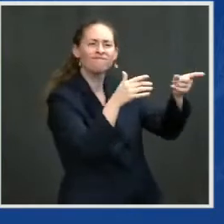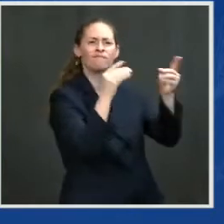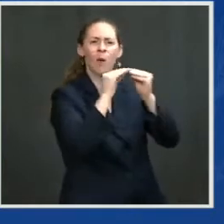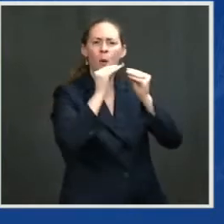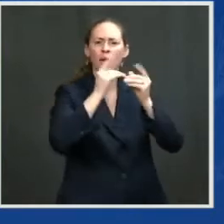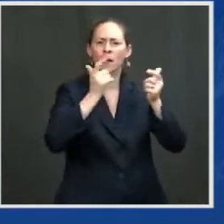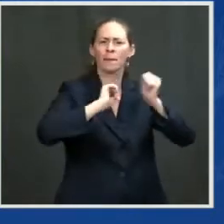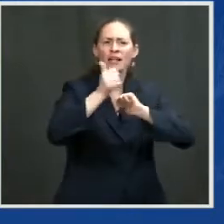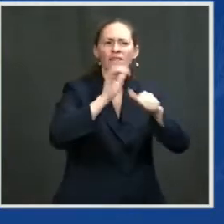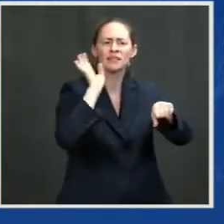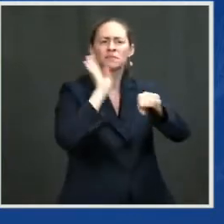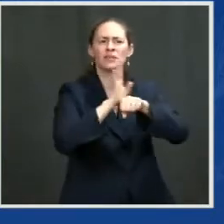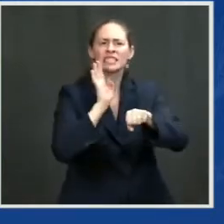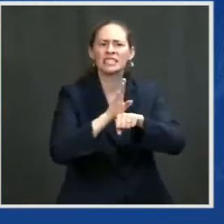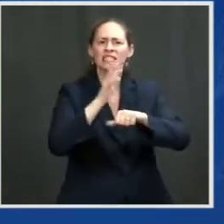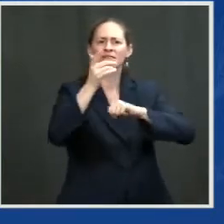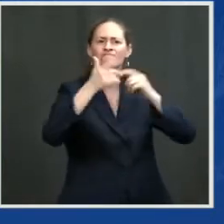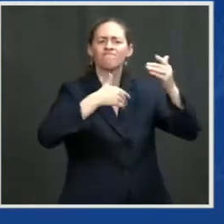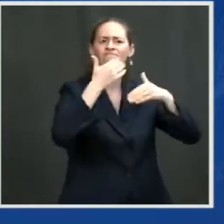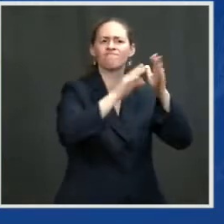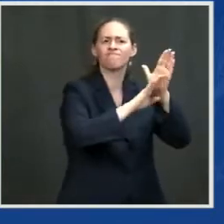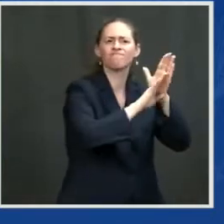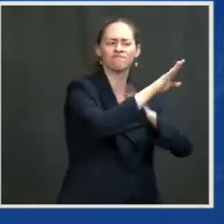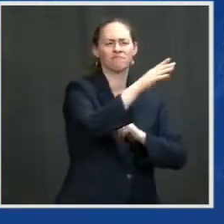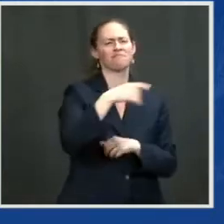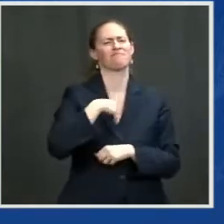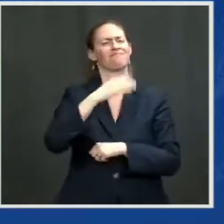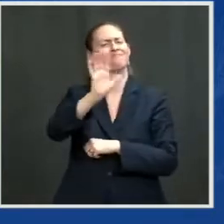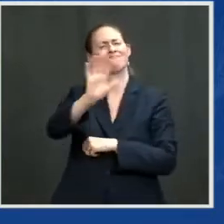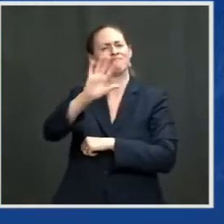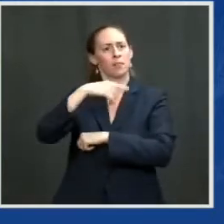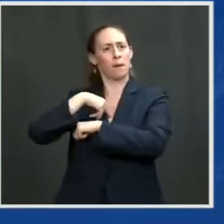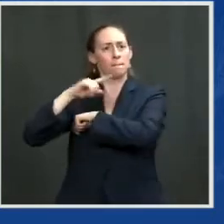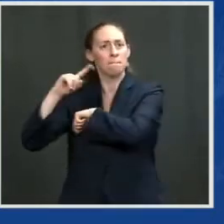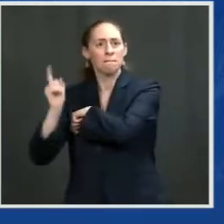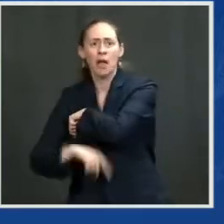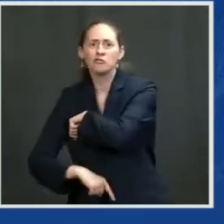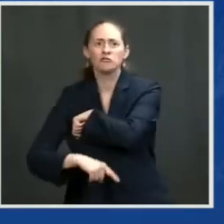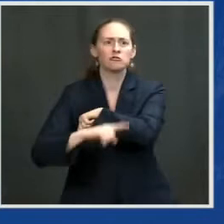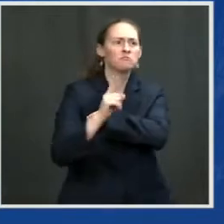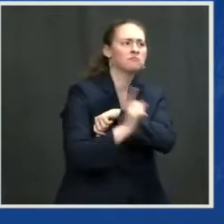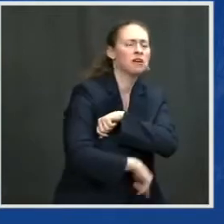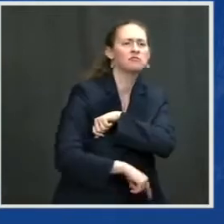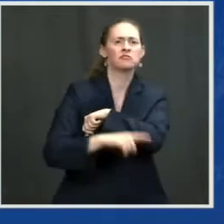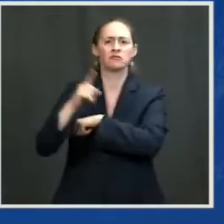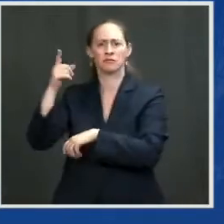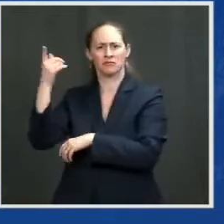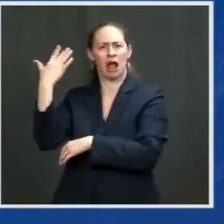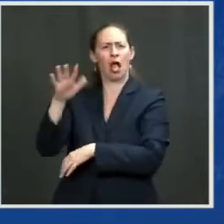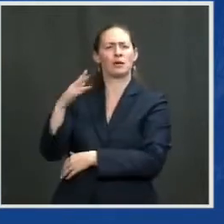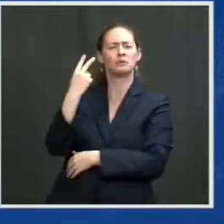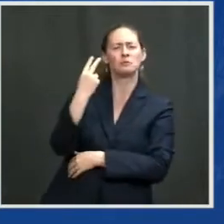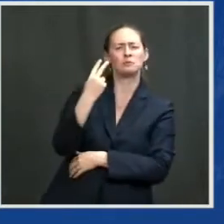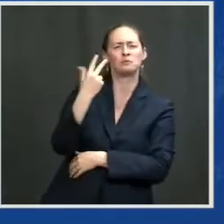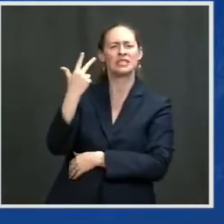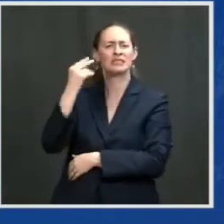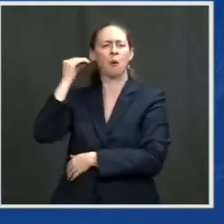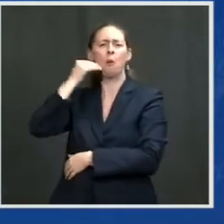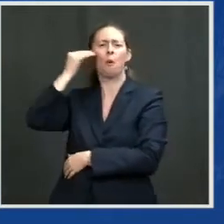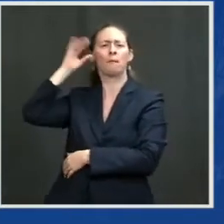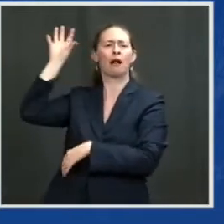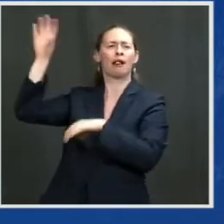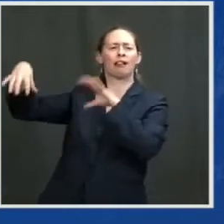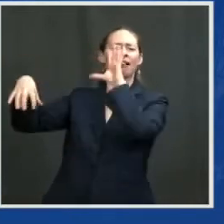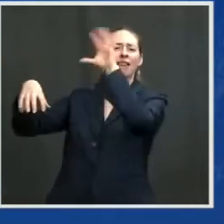not punishing anybody. All those folks are still going to have 2 homes or 3 homes and their jets. It won't matter. Not going to change their standard of living one little